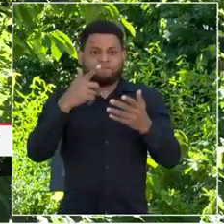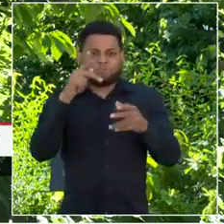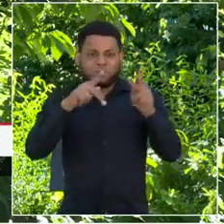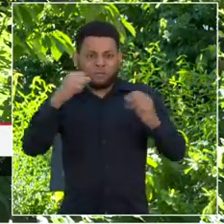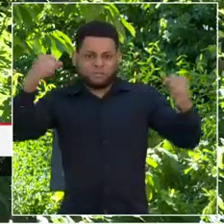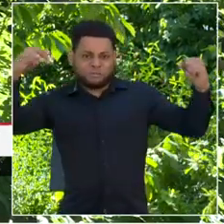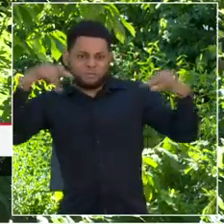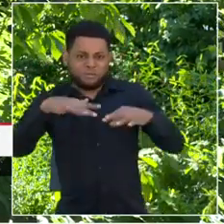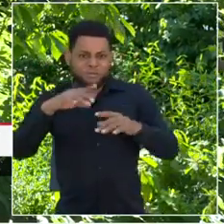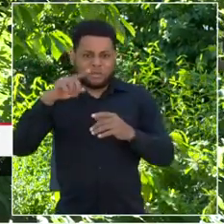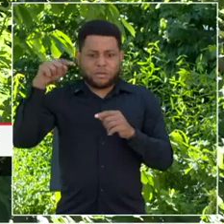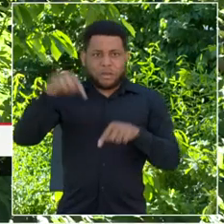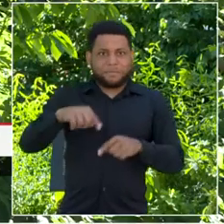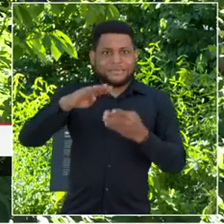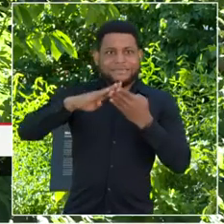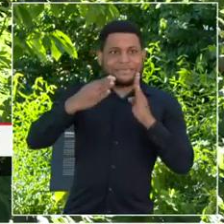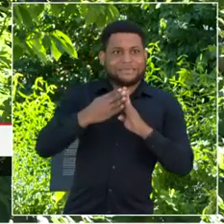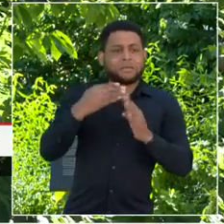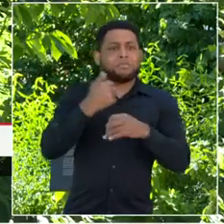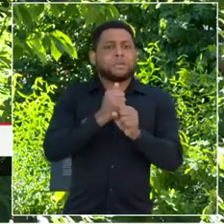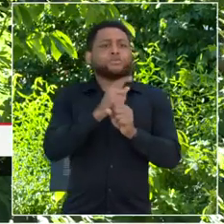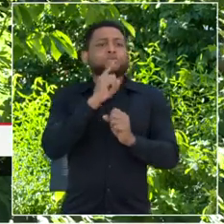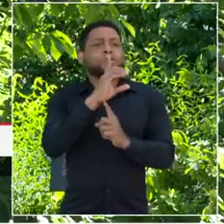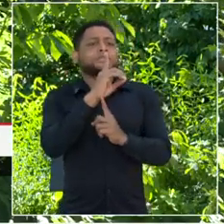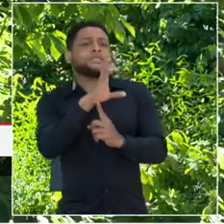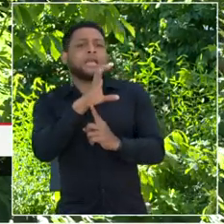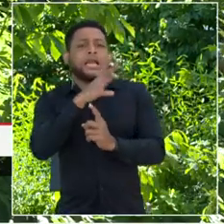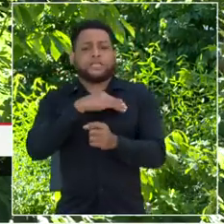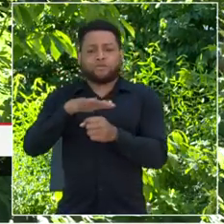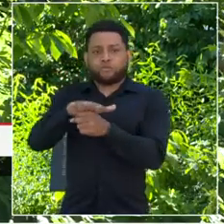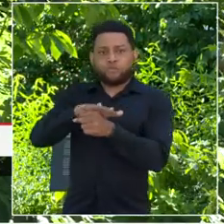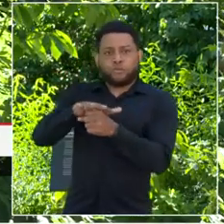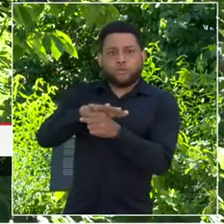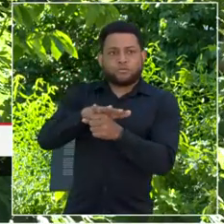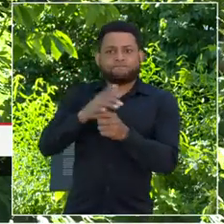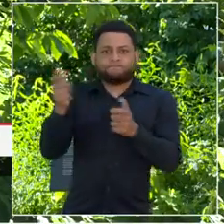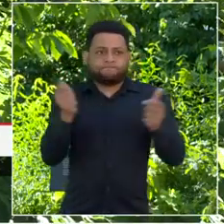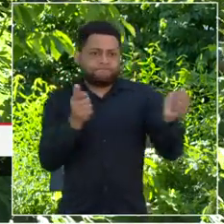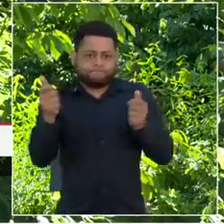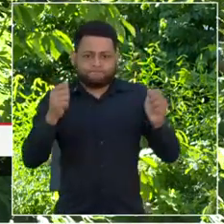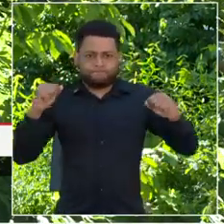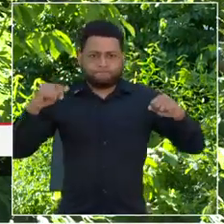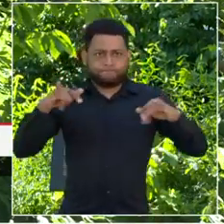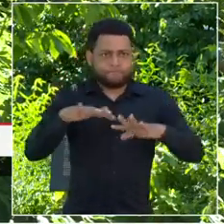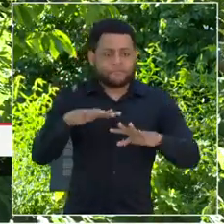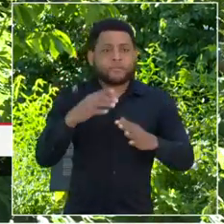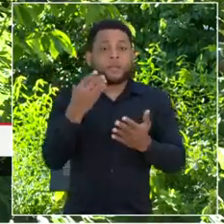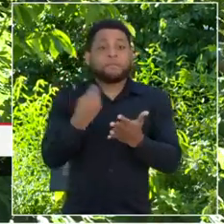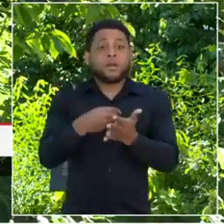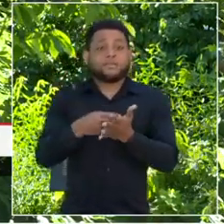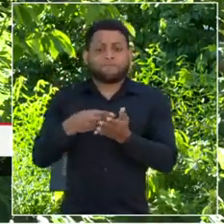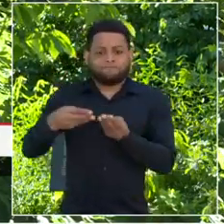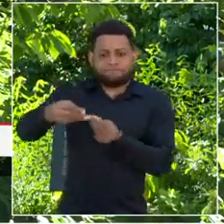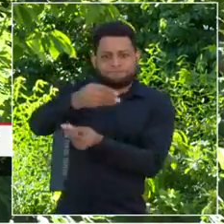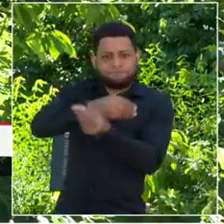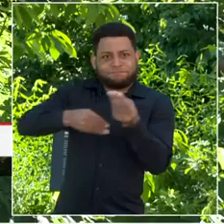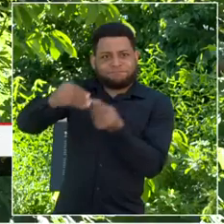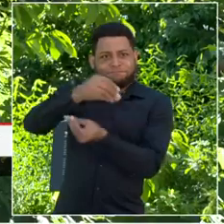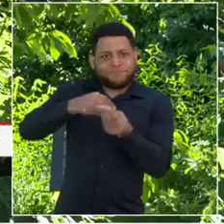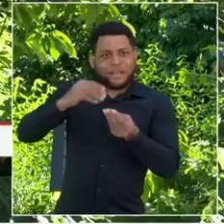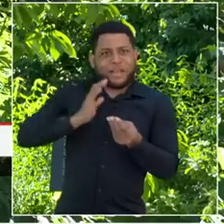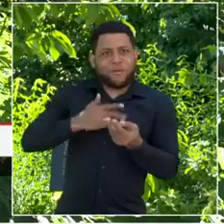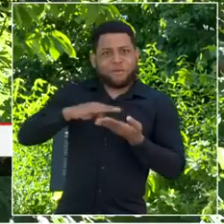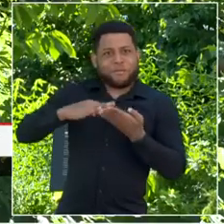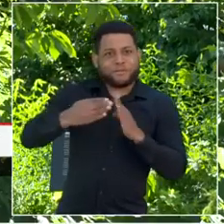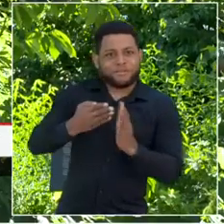region, and being able to bring those economic dollars to our city as a whole. Now, as I said, we don't do what we do without